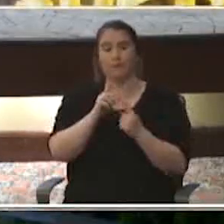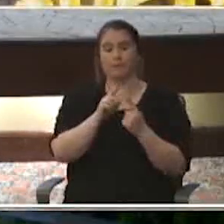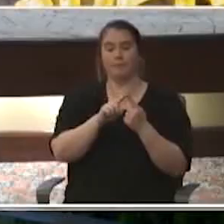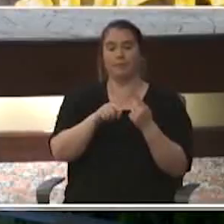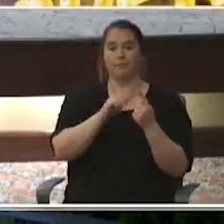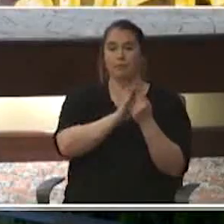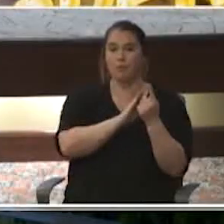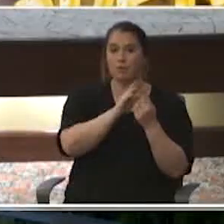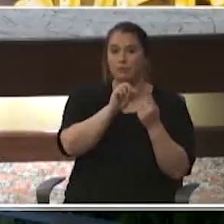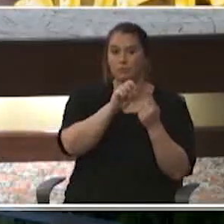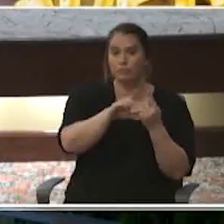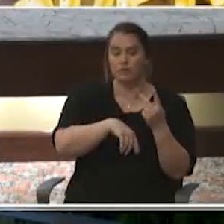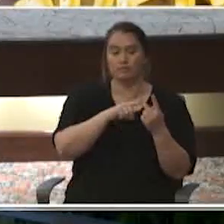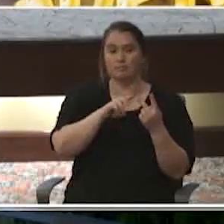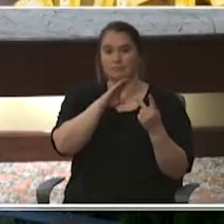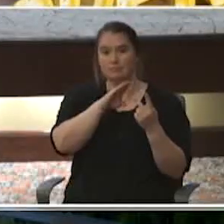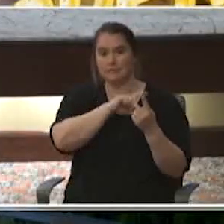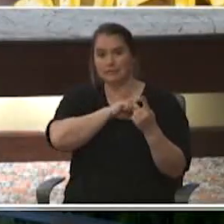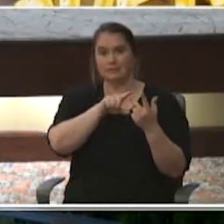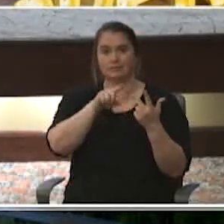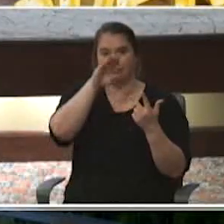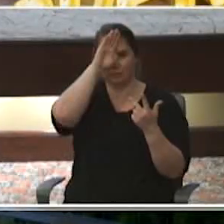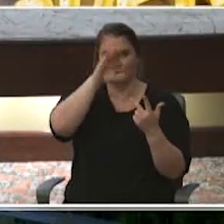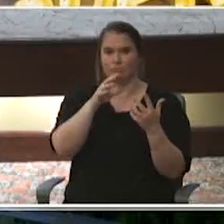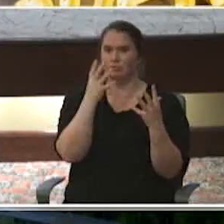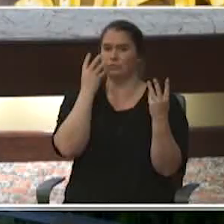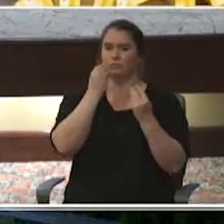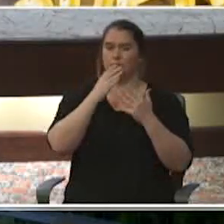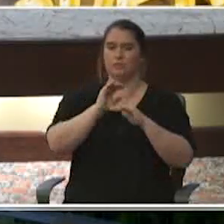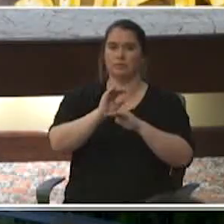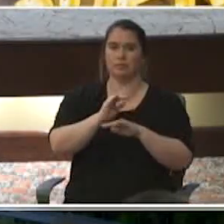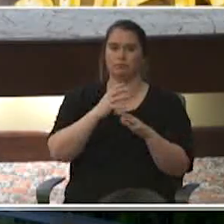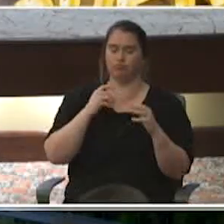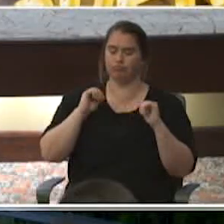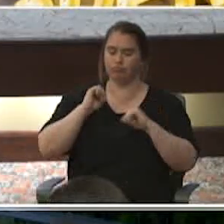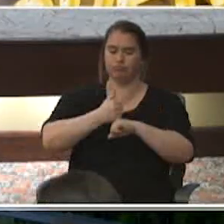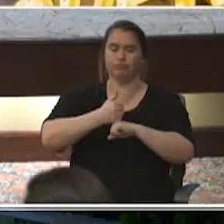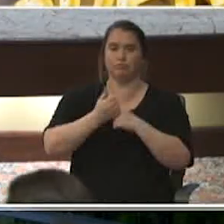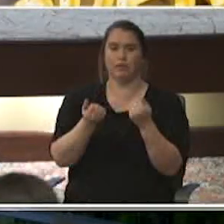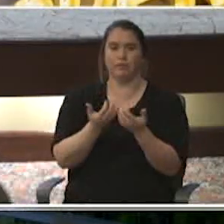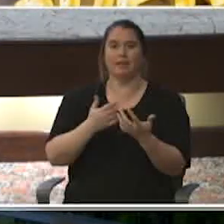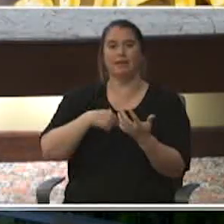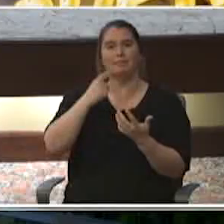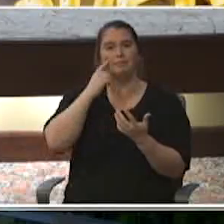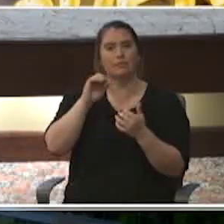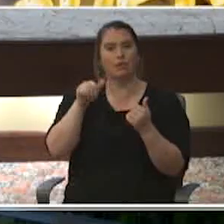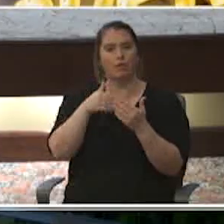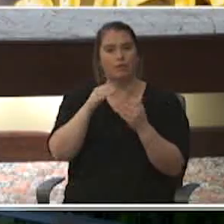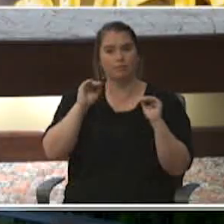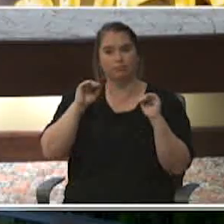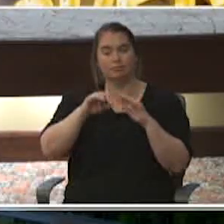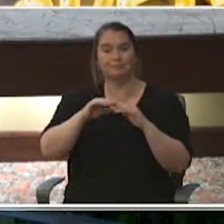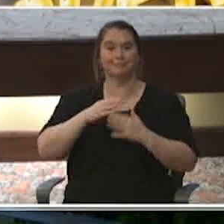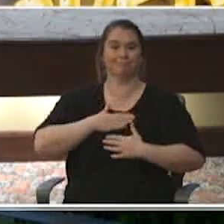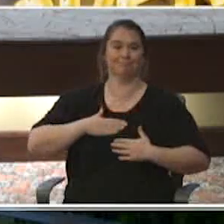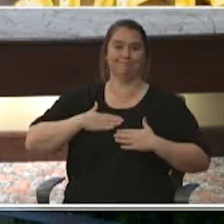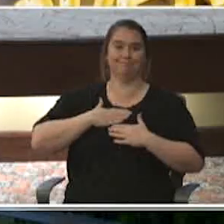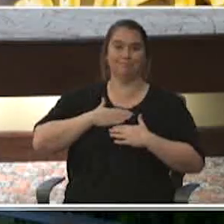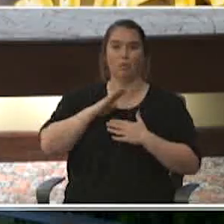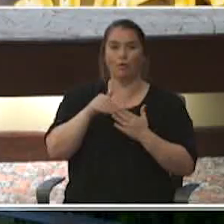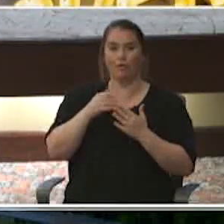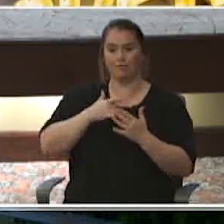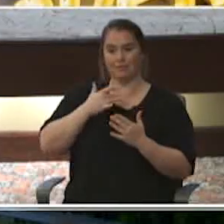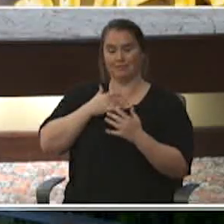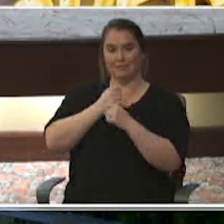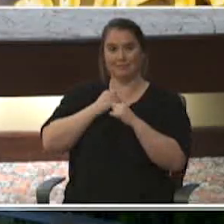fire, streets, traffic, and several others. It was a beautiful night, and I think everybody had a really good time, and it was we all felt safe knowing all